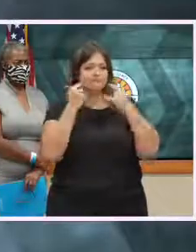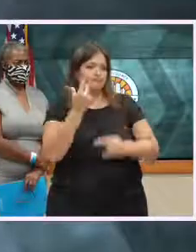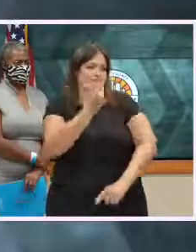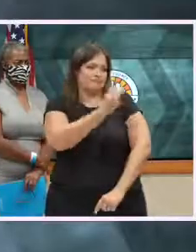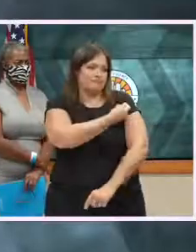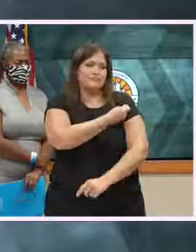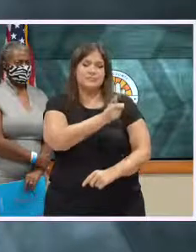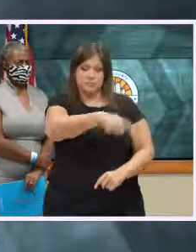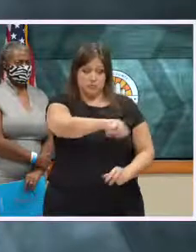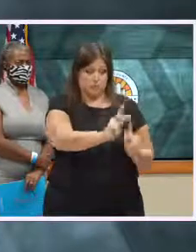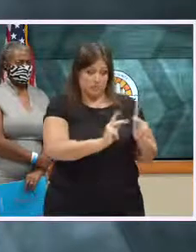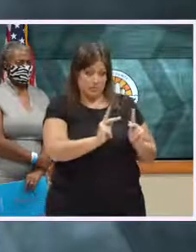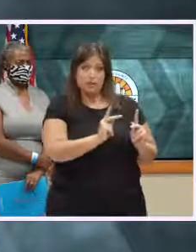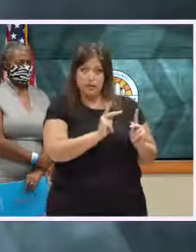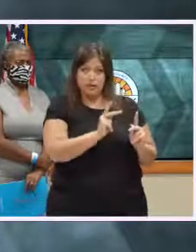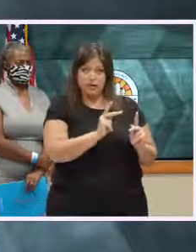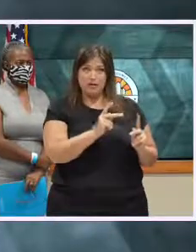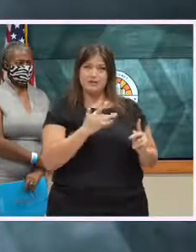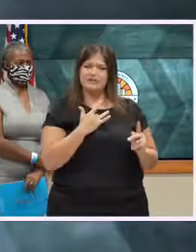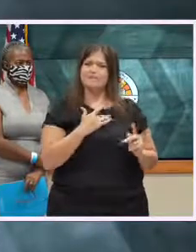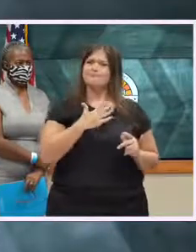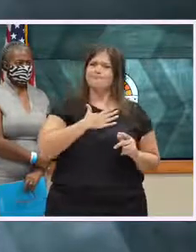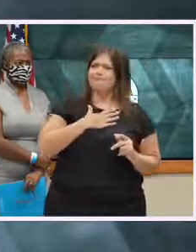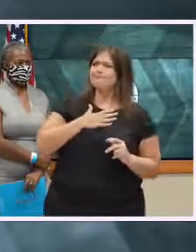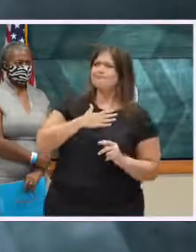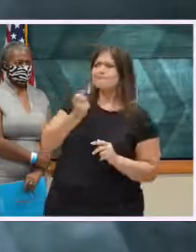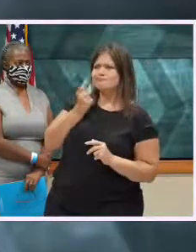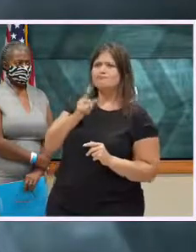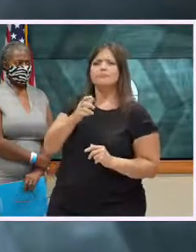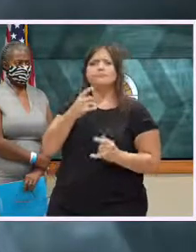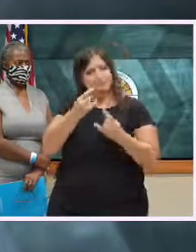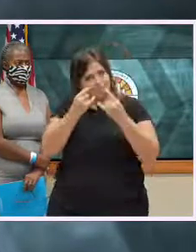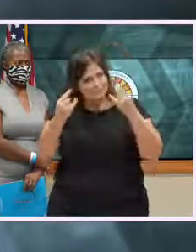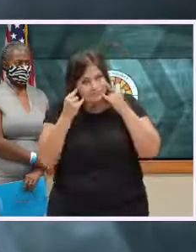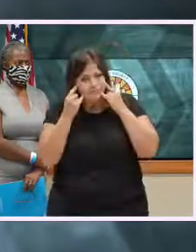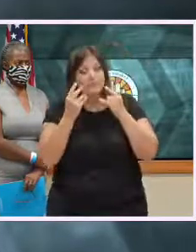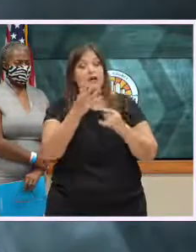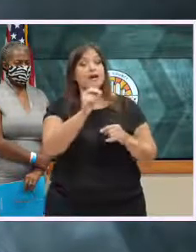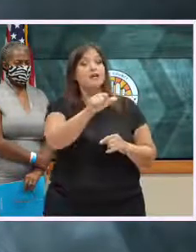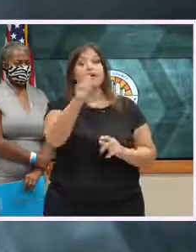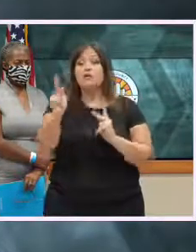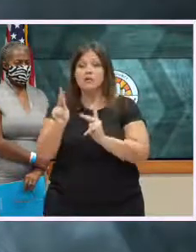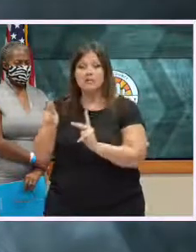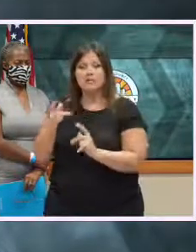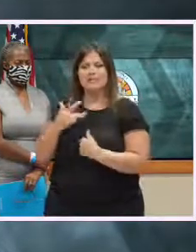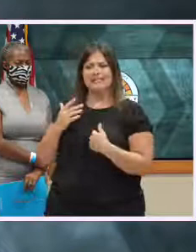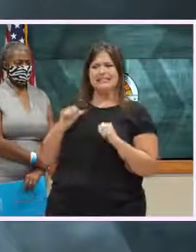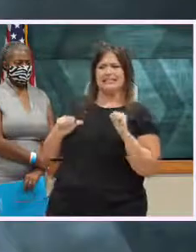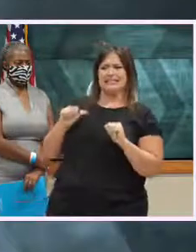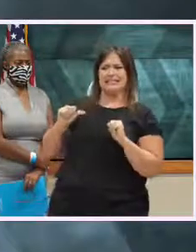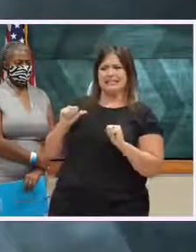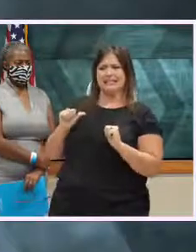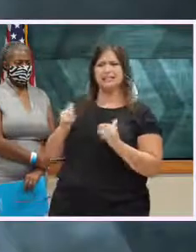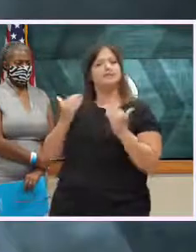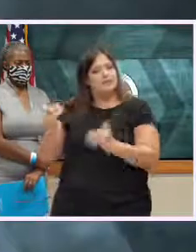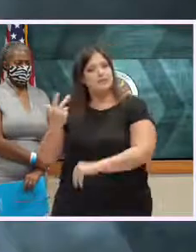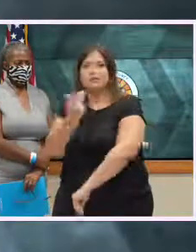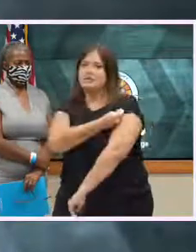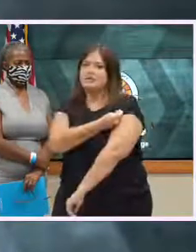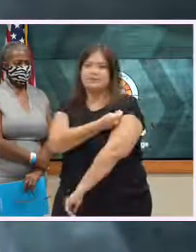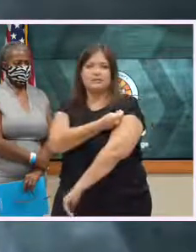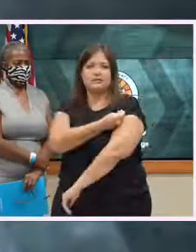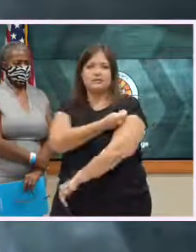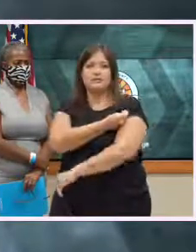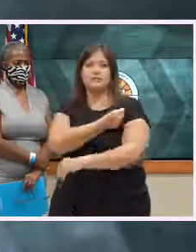again, wearing the mask, and everybody else that they get their vaccine. Very, very concerned